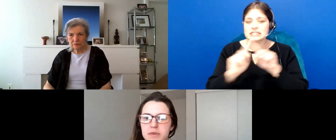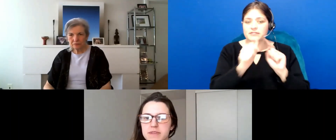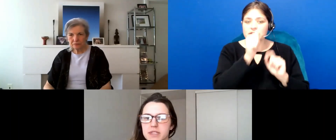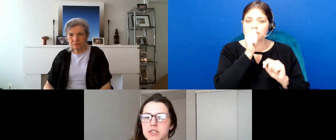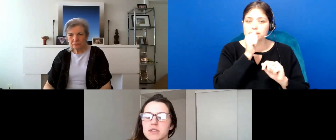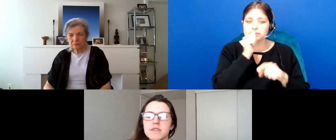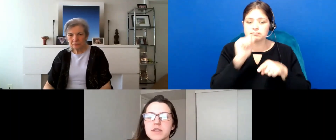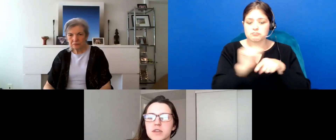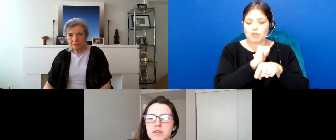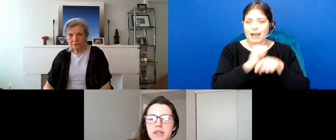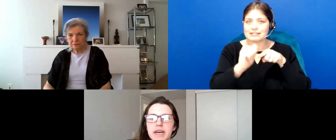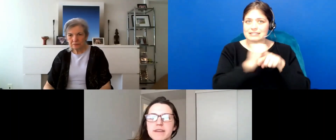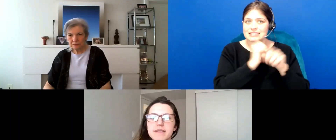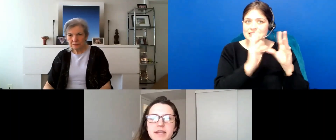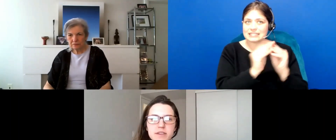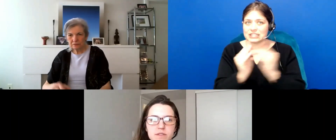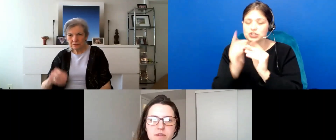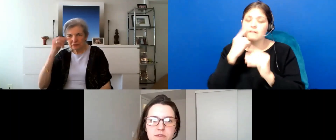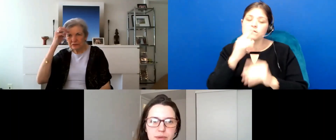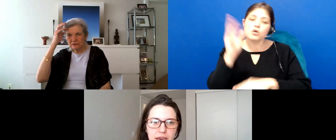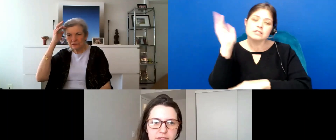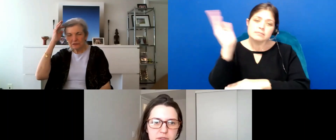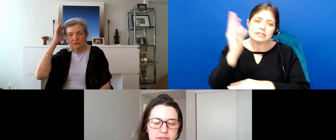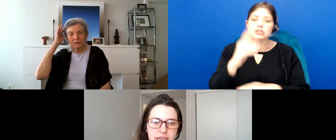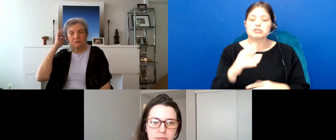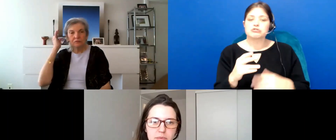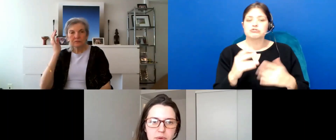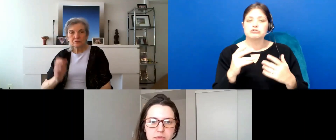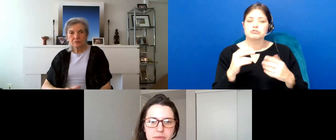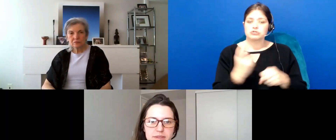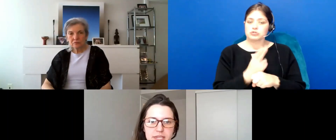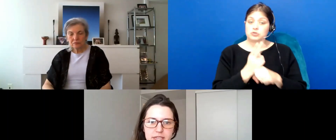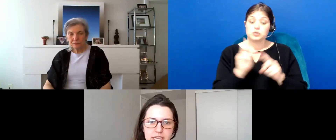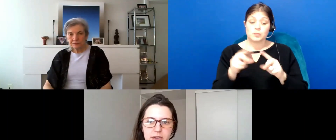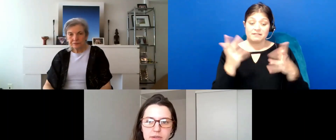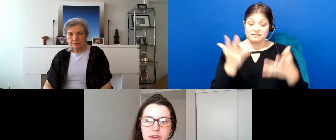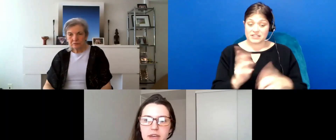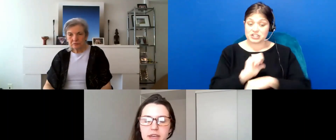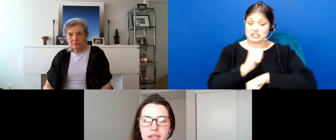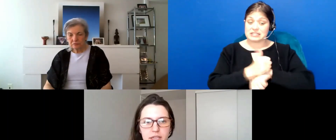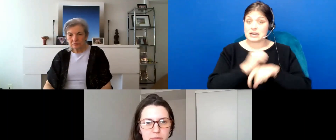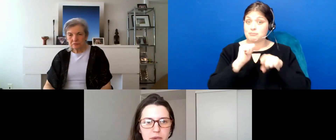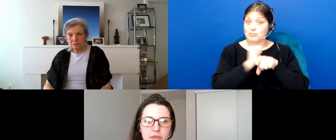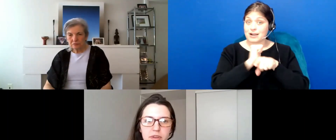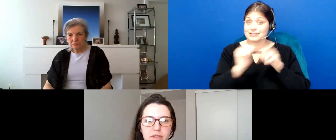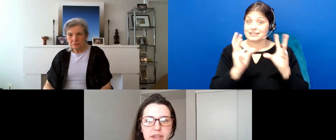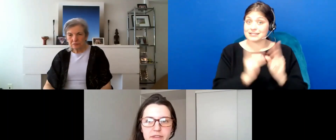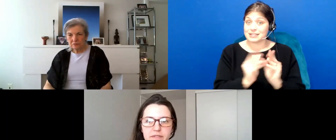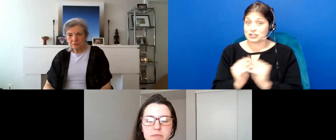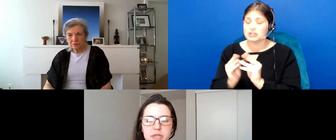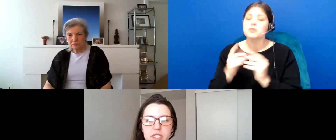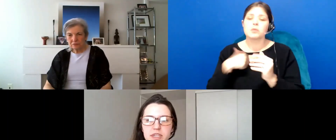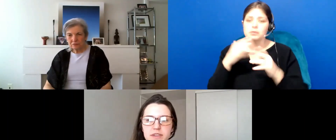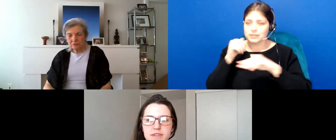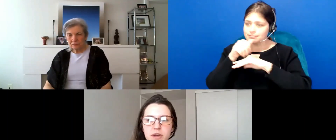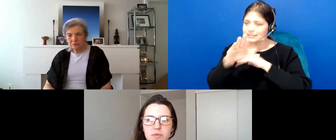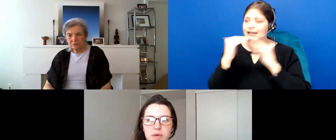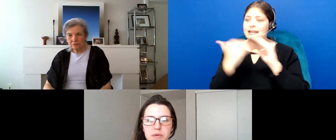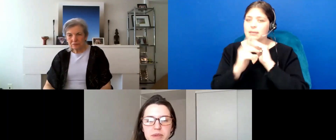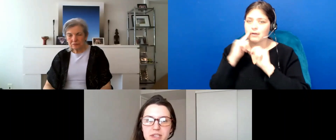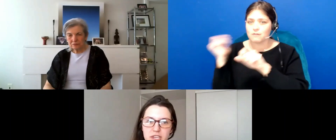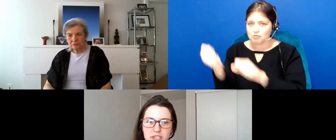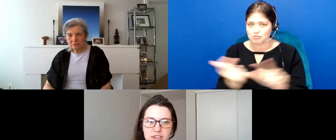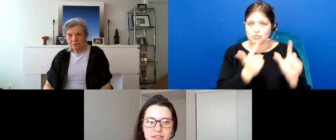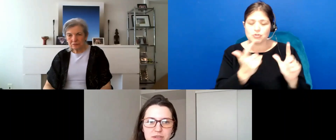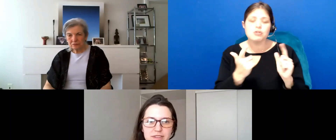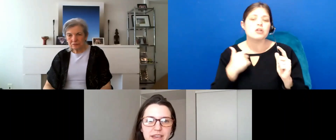speakers and presenters to utilize. And as soon as we have those set up, we will be sending out an email with all that information. So